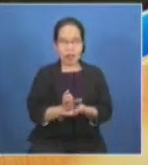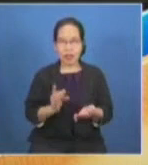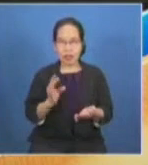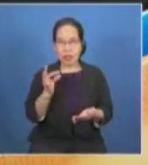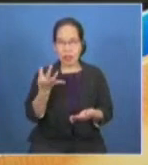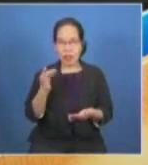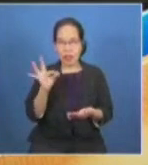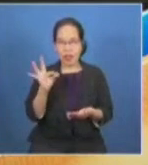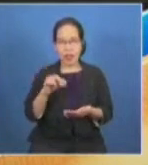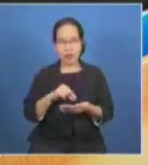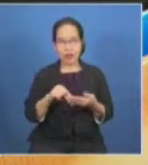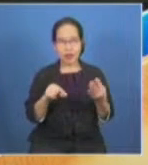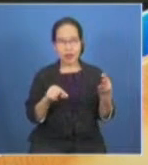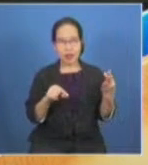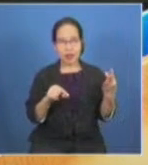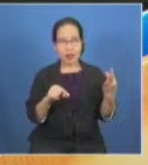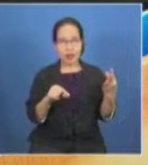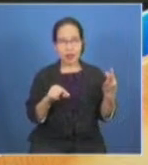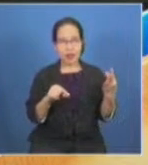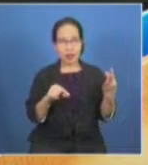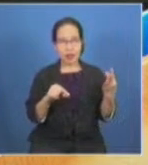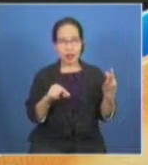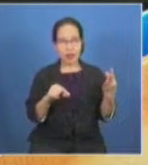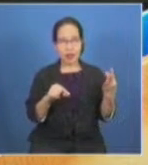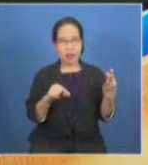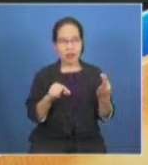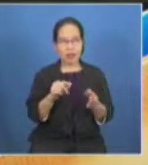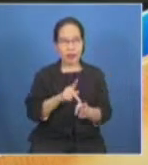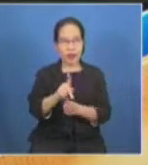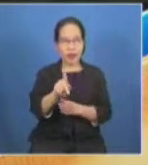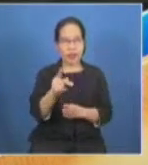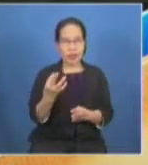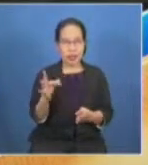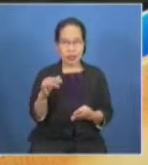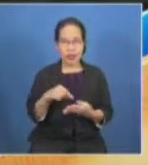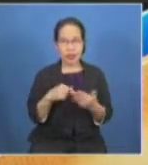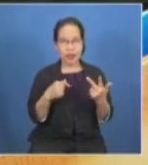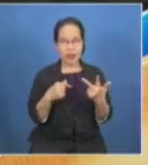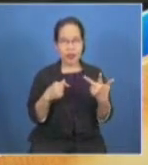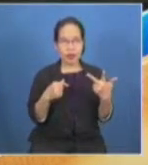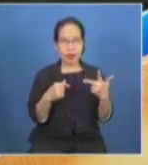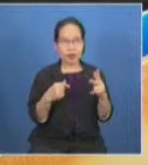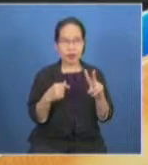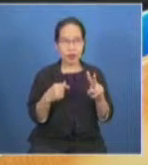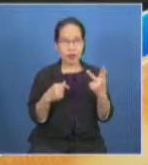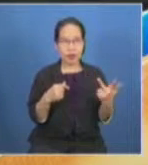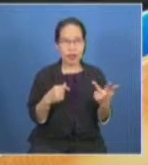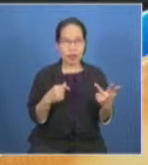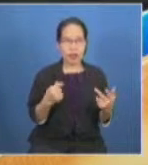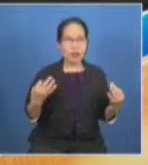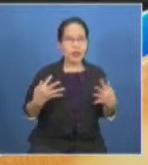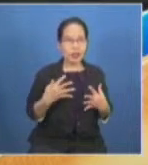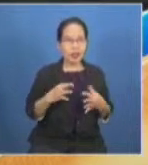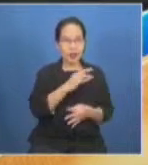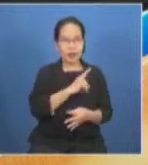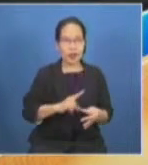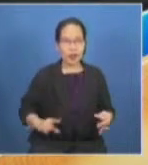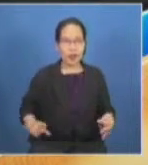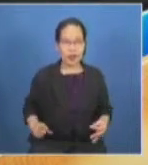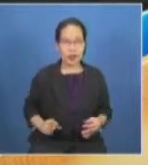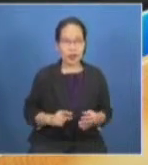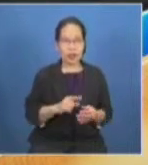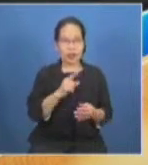in Proverbs 19, verse 23. The fear of the Lord